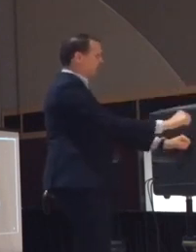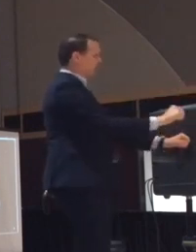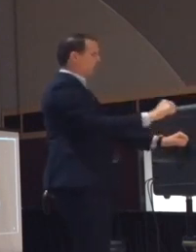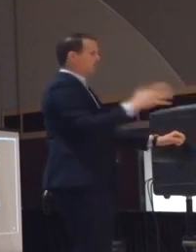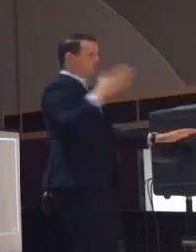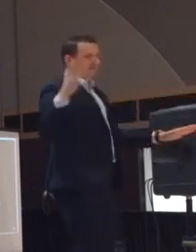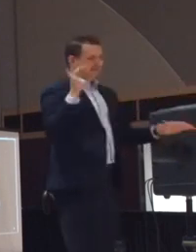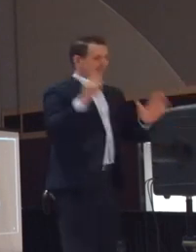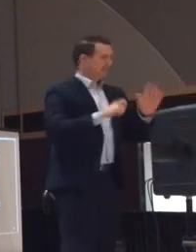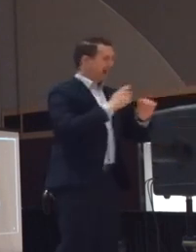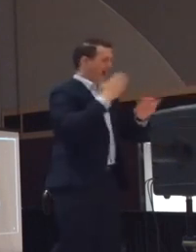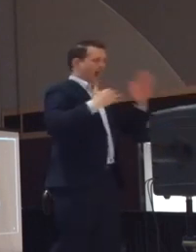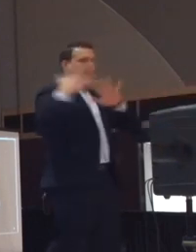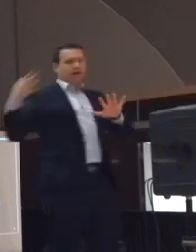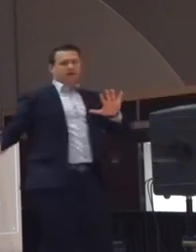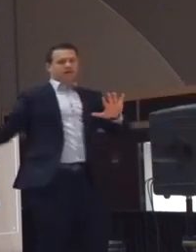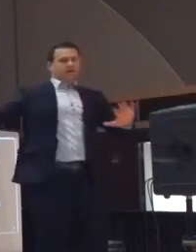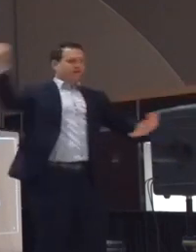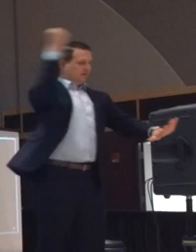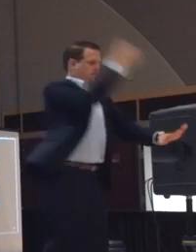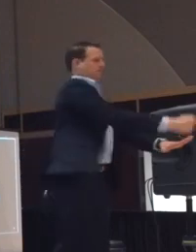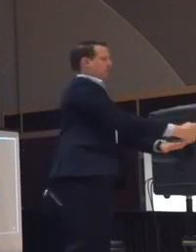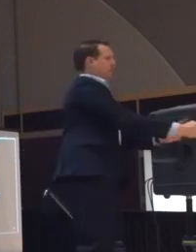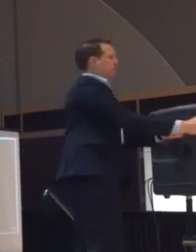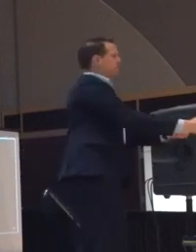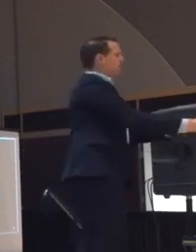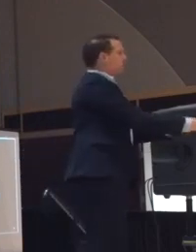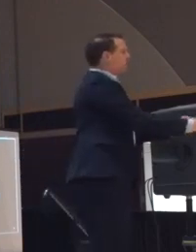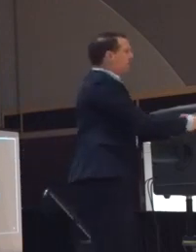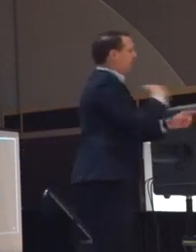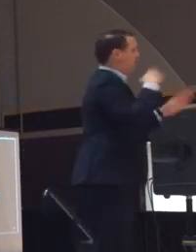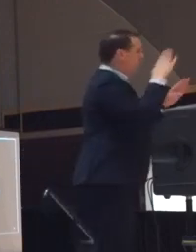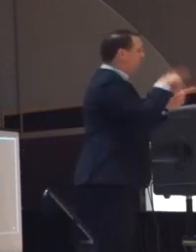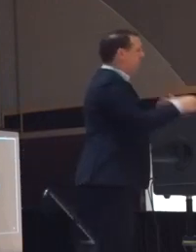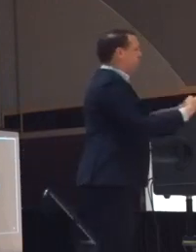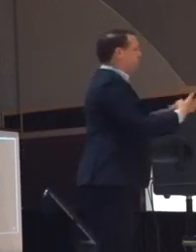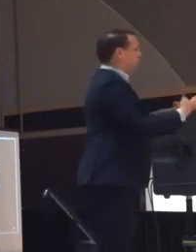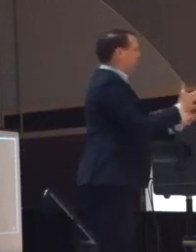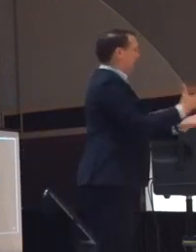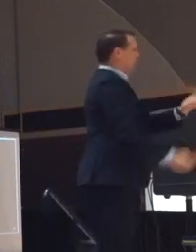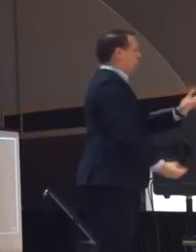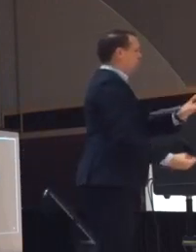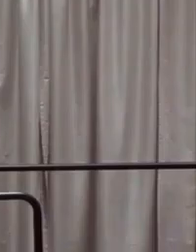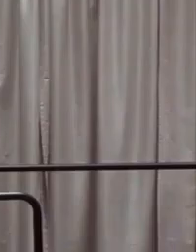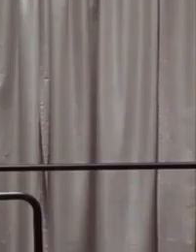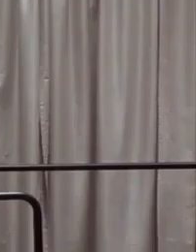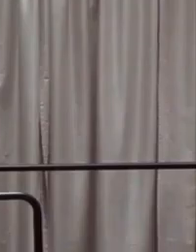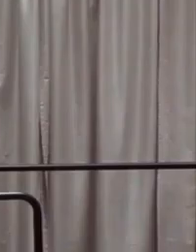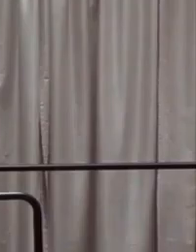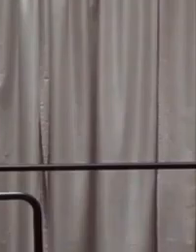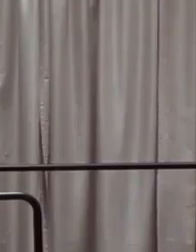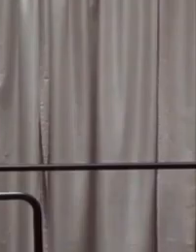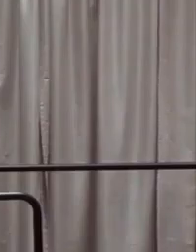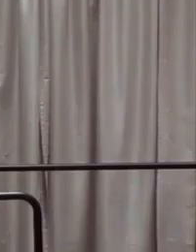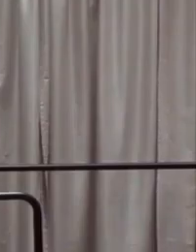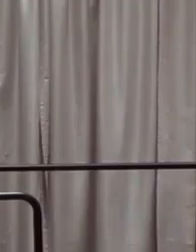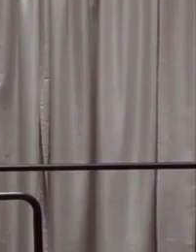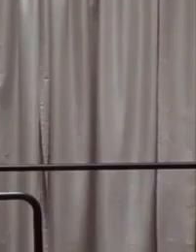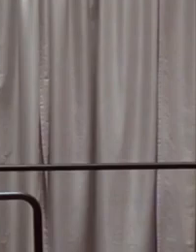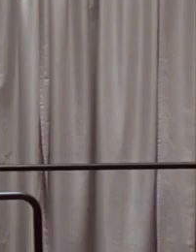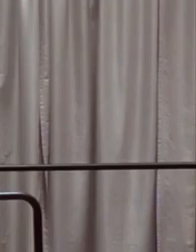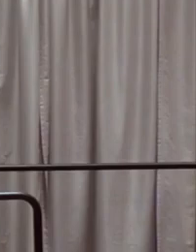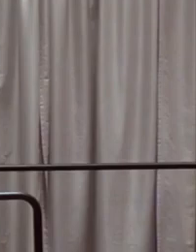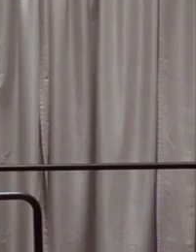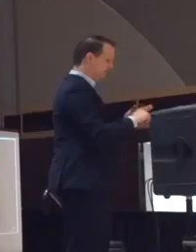really important thing to ask. I'm worried about them getting screened out. Kids with autism, dyslexic, ADHD. Now, I go